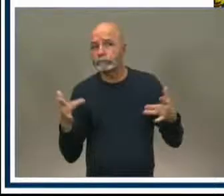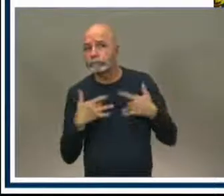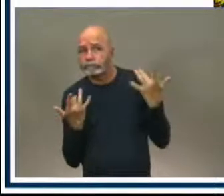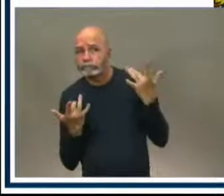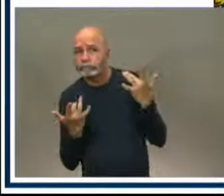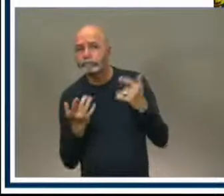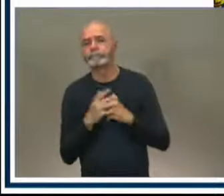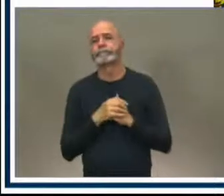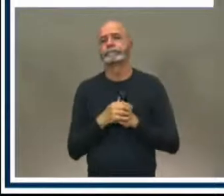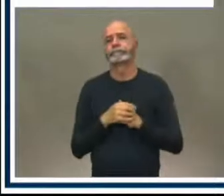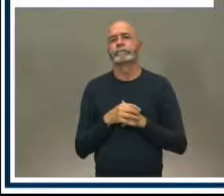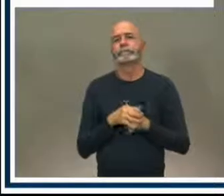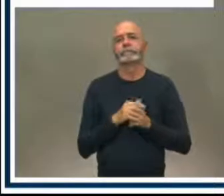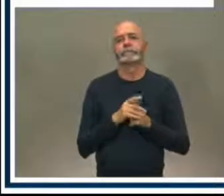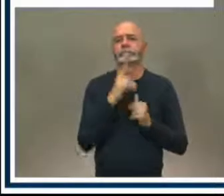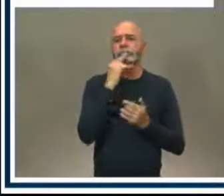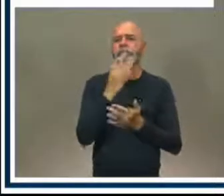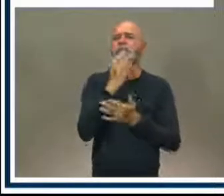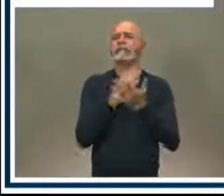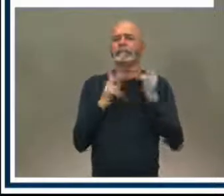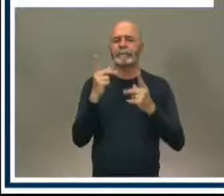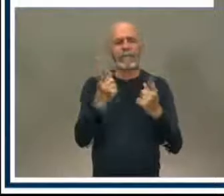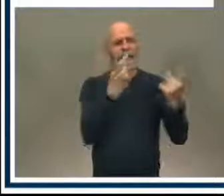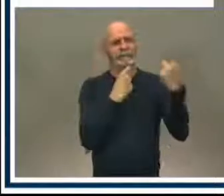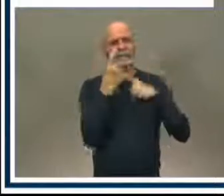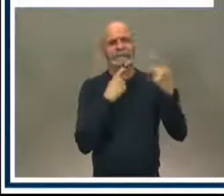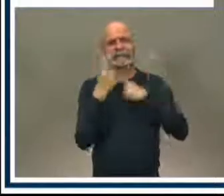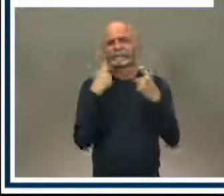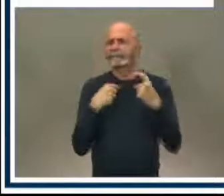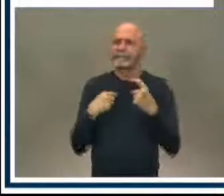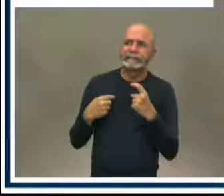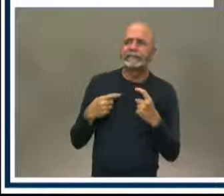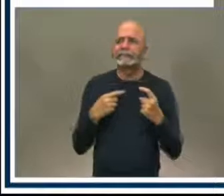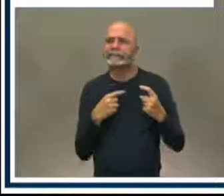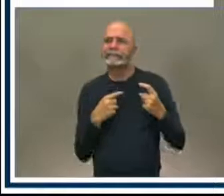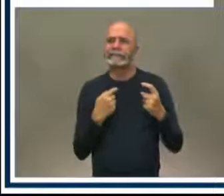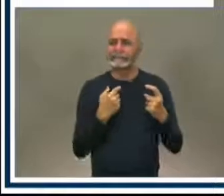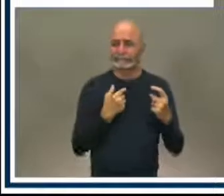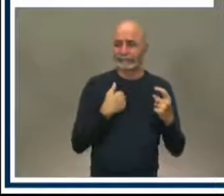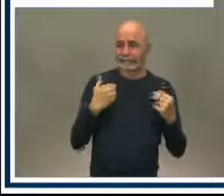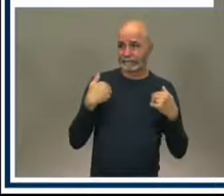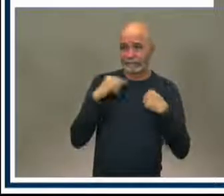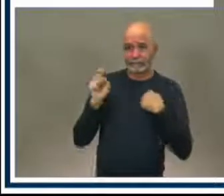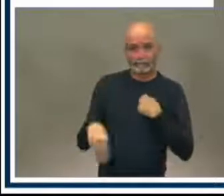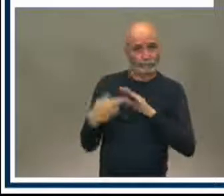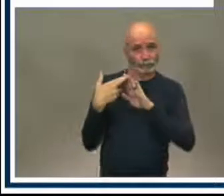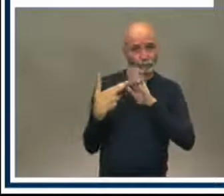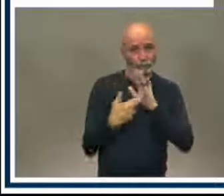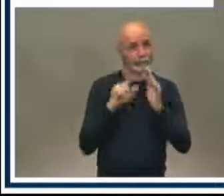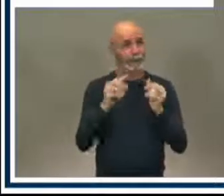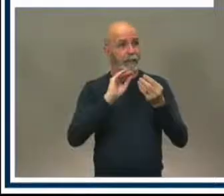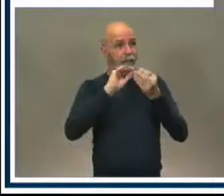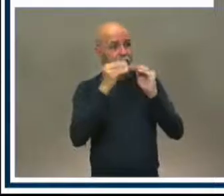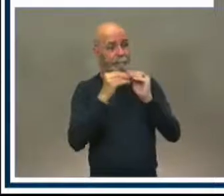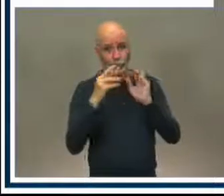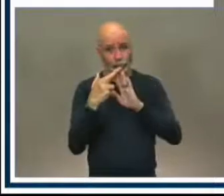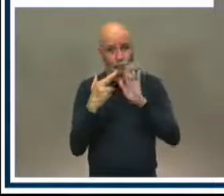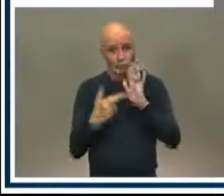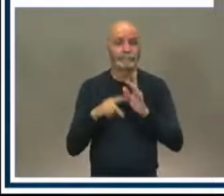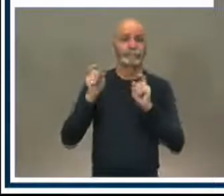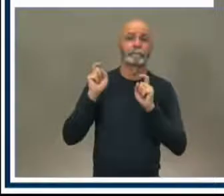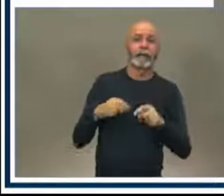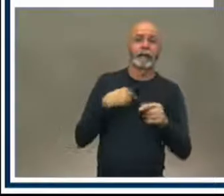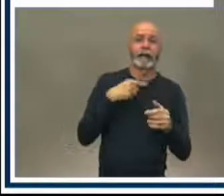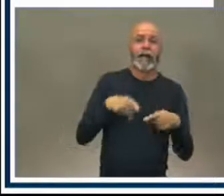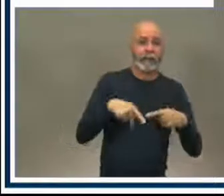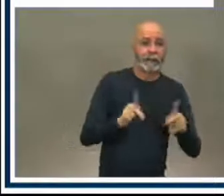number of questions. We're saying we have specific rules around gatherings that are allowed indoors and outdoors. That